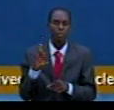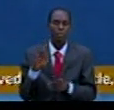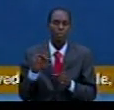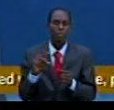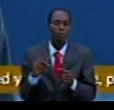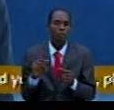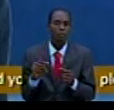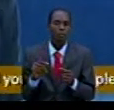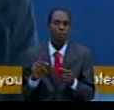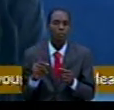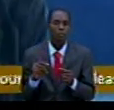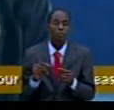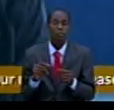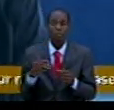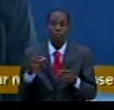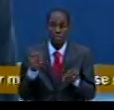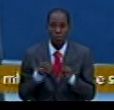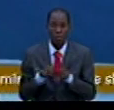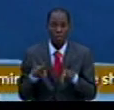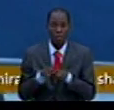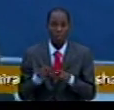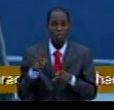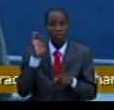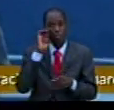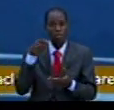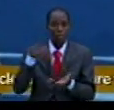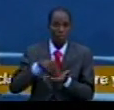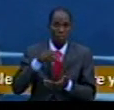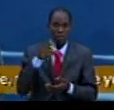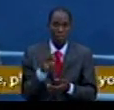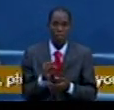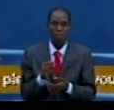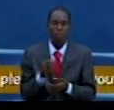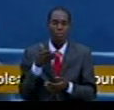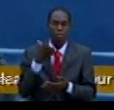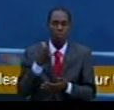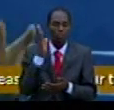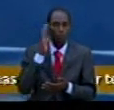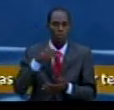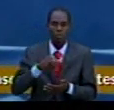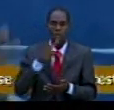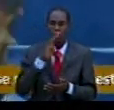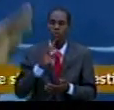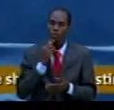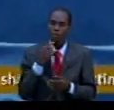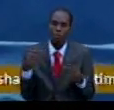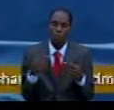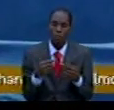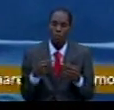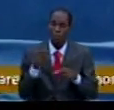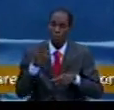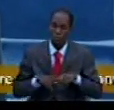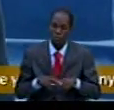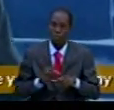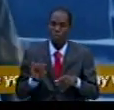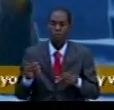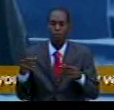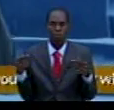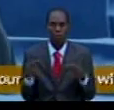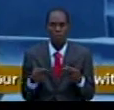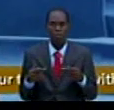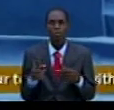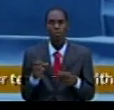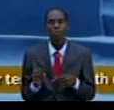if I stand, like the way I'm standing now, like it would be seriously paining me. Even for me to sit down, it would be paining me. But I remember